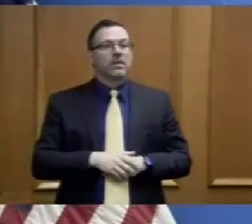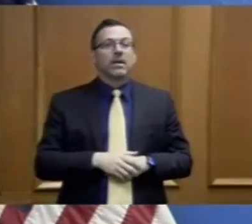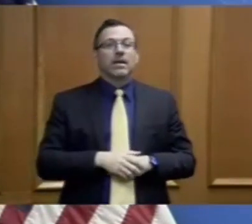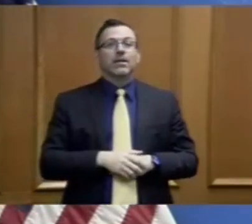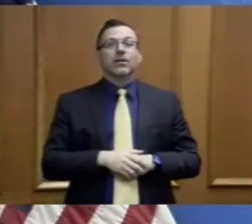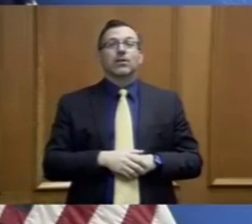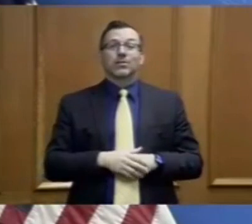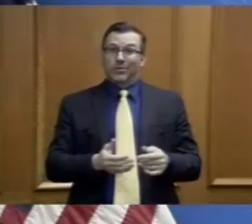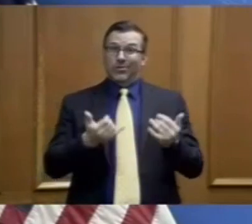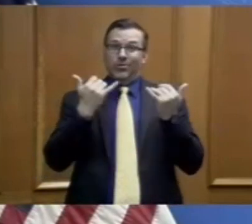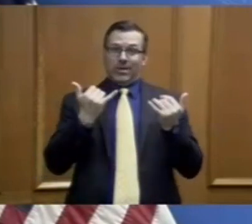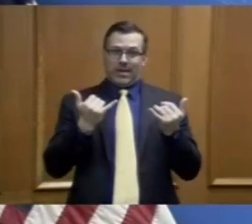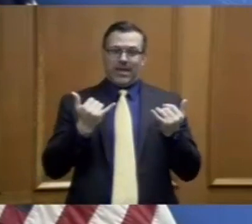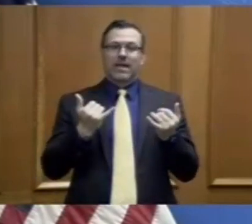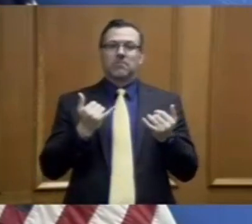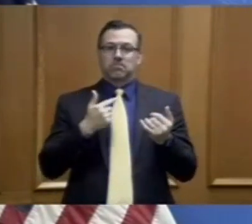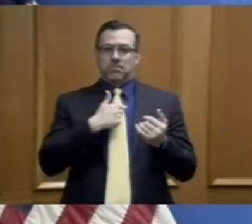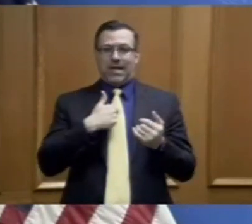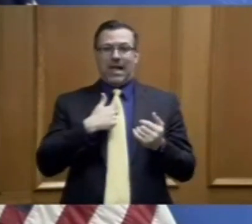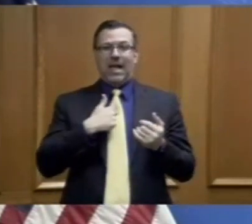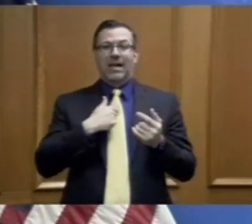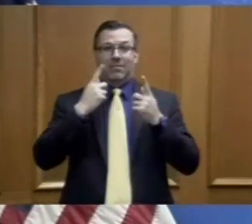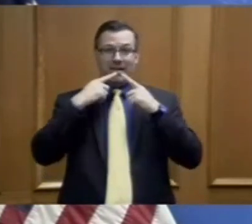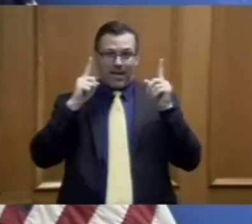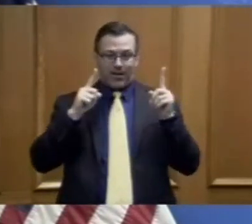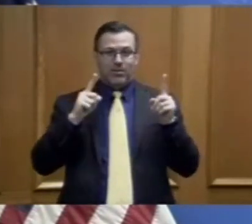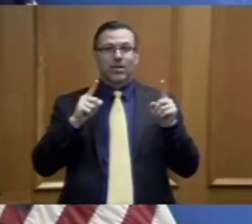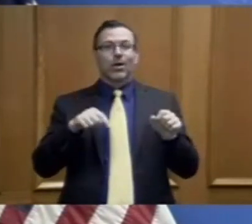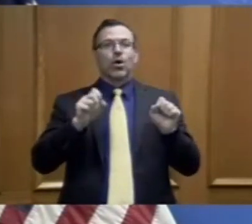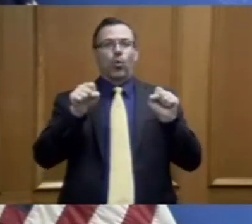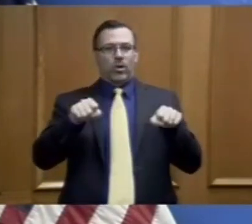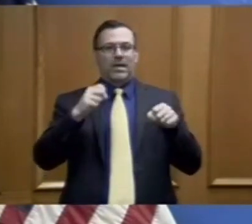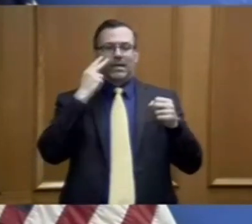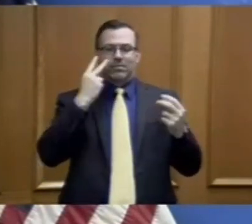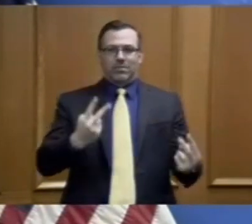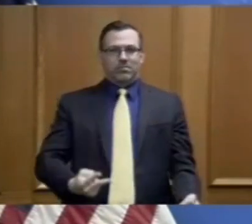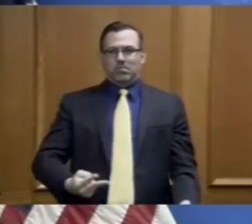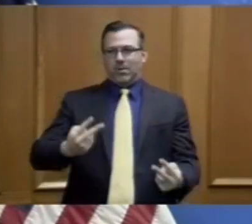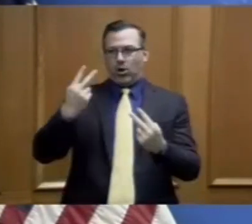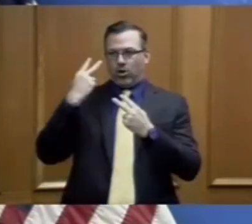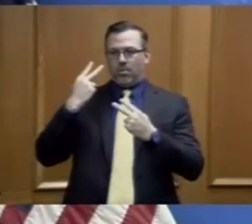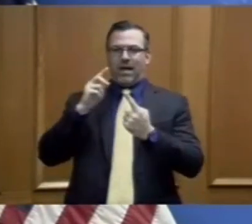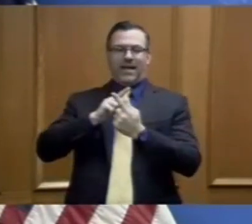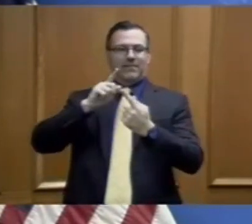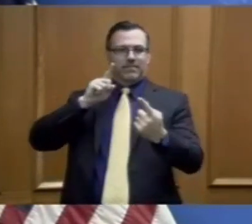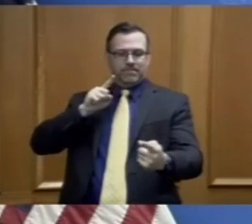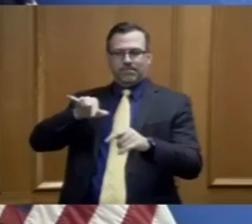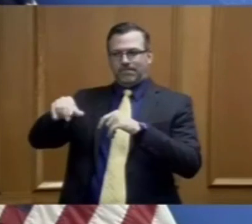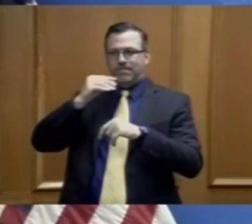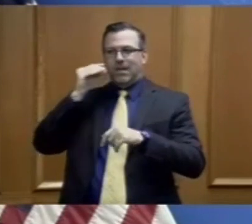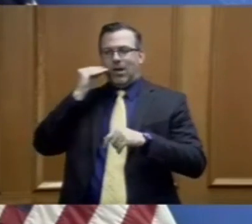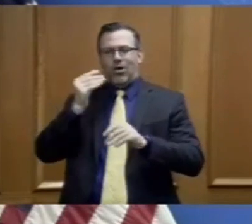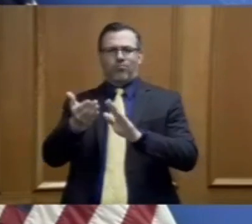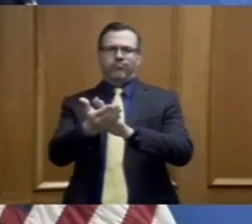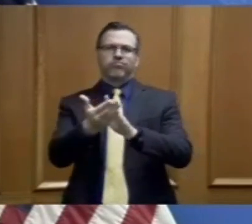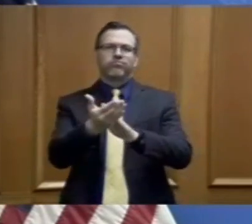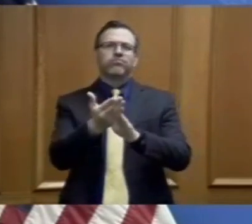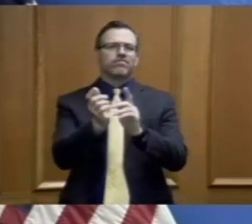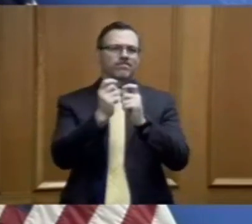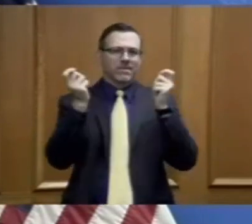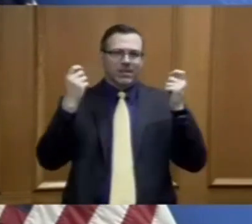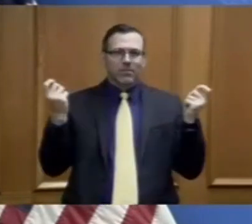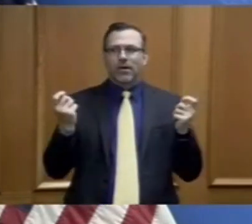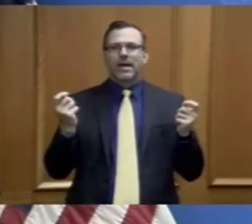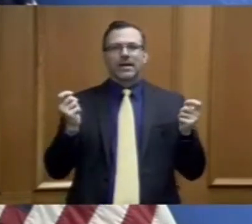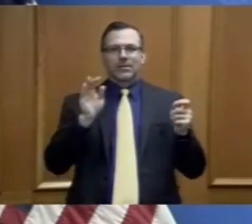day when we can celebrate what Tennesseans have done and congratulate Tennesseans for the efforts that they have